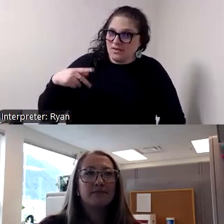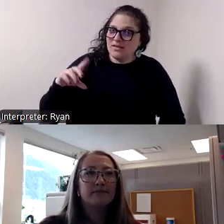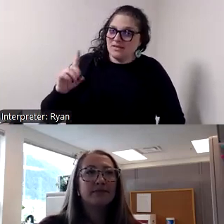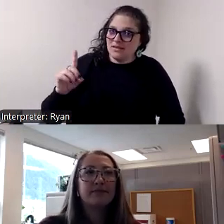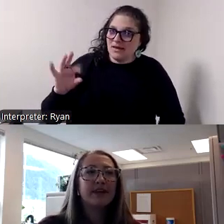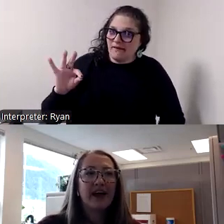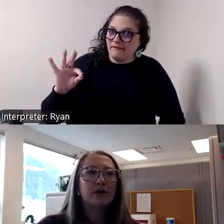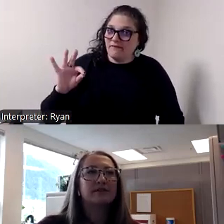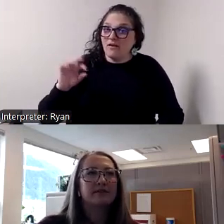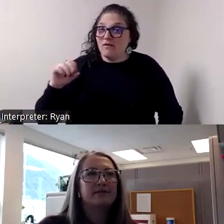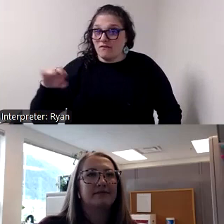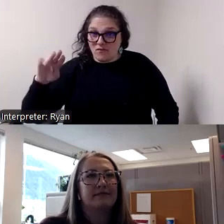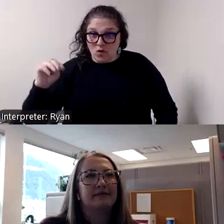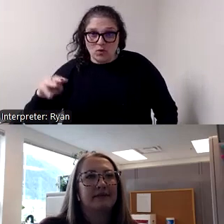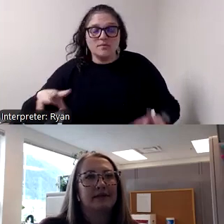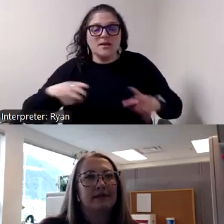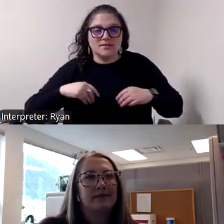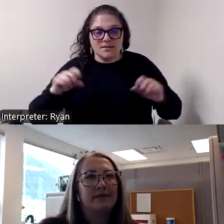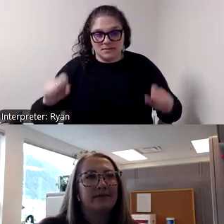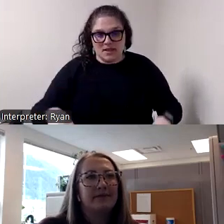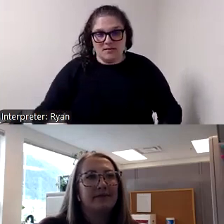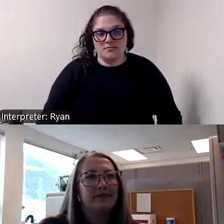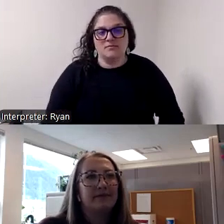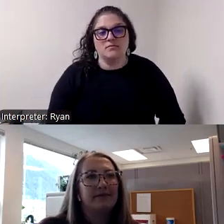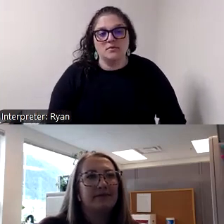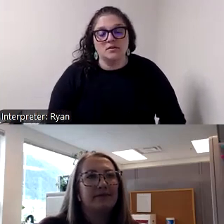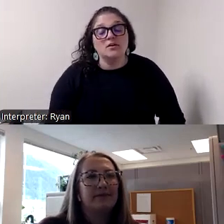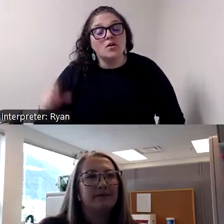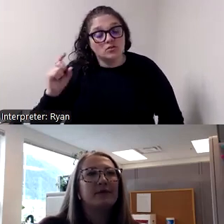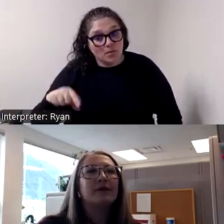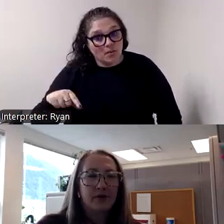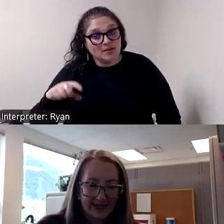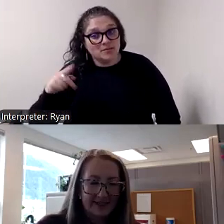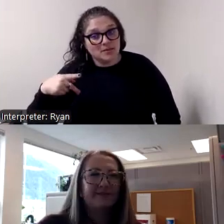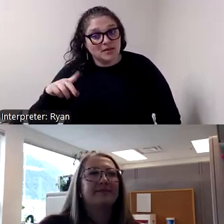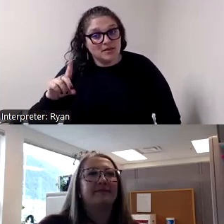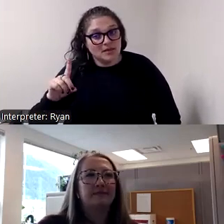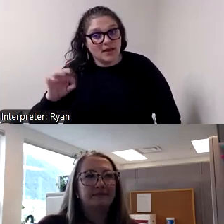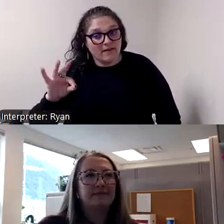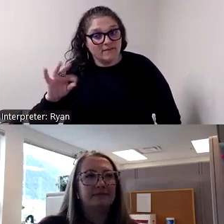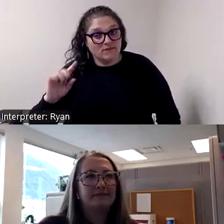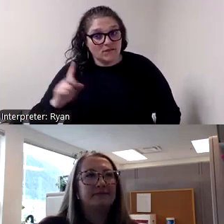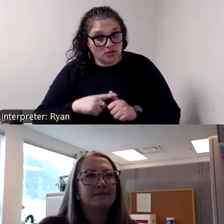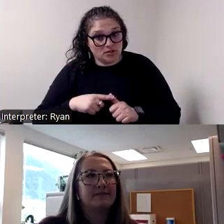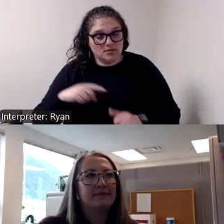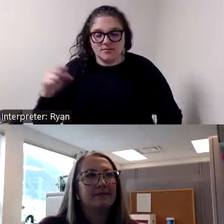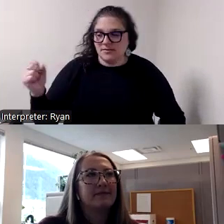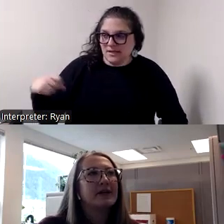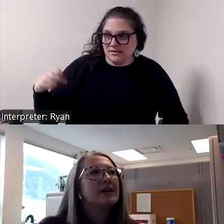form, then that works. Okay, so it has to be a PDF form. Correct.